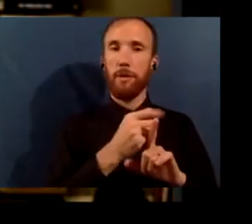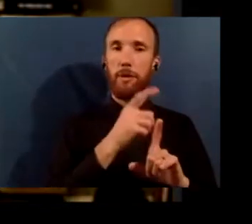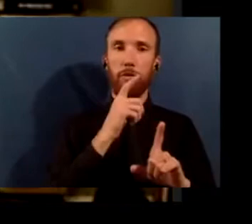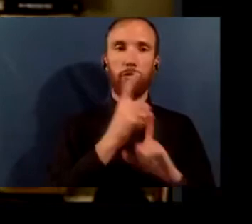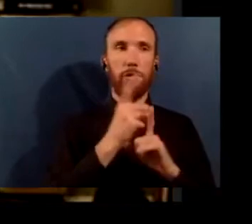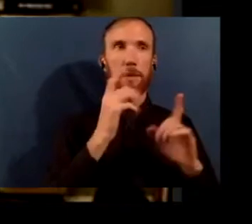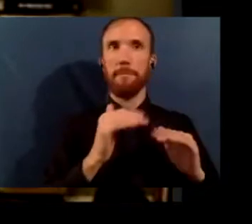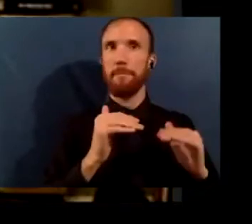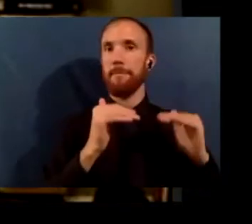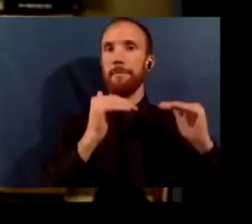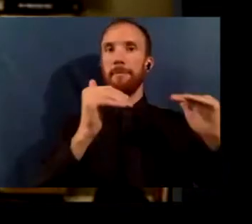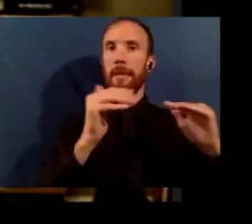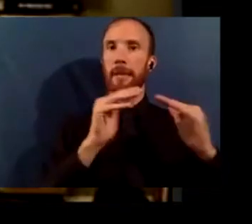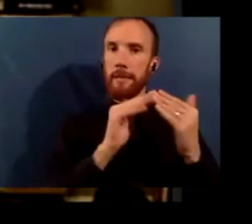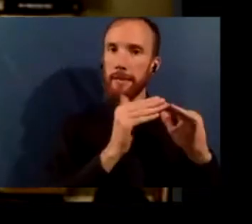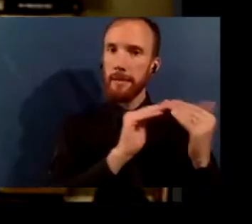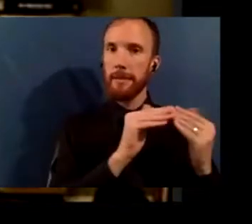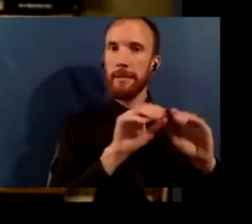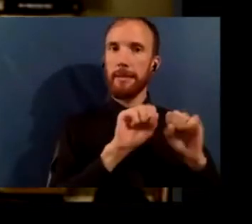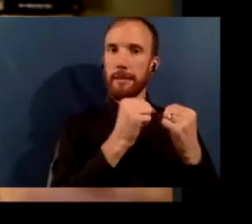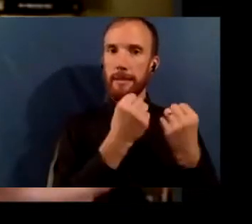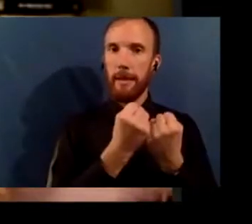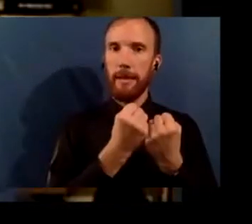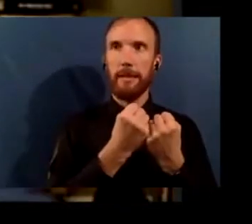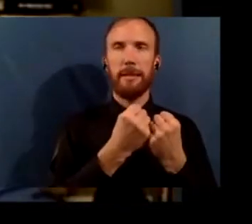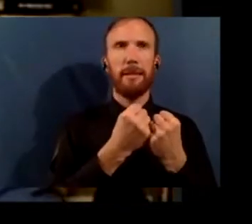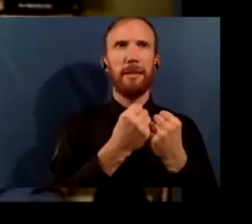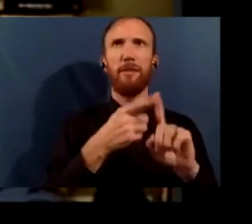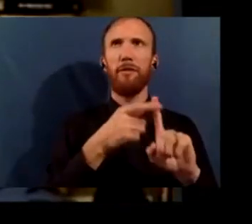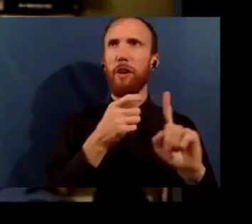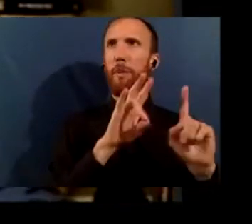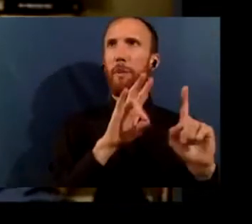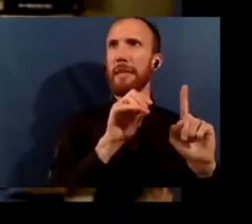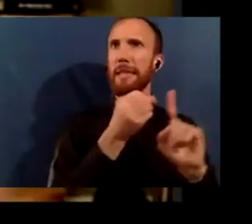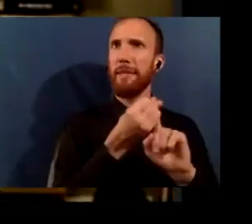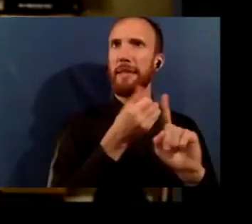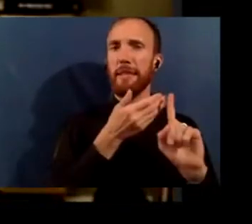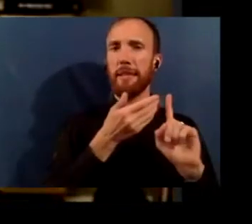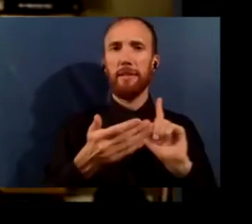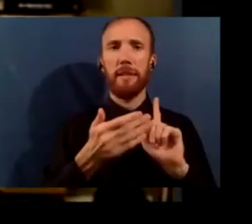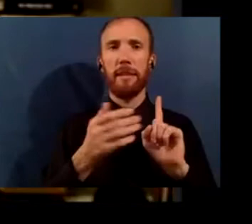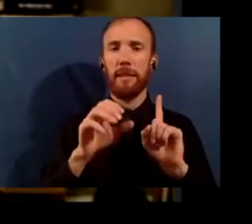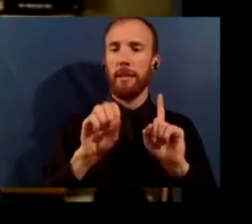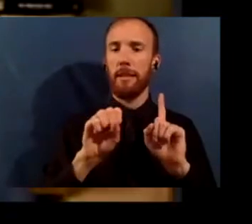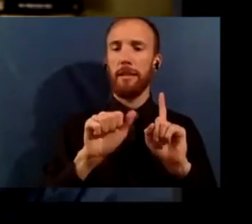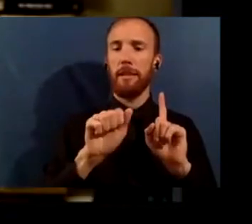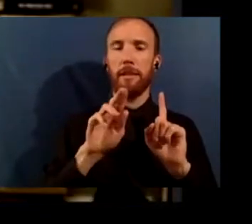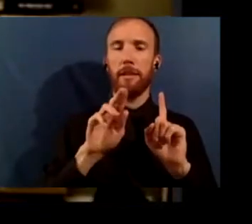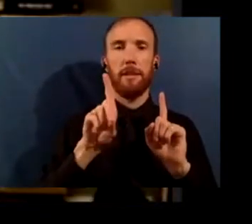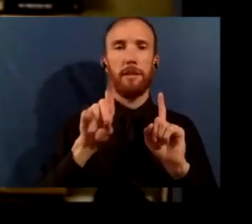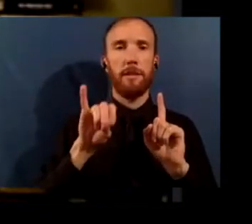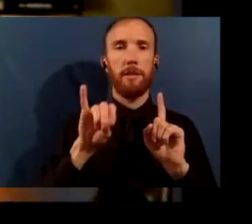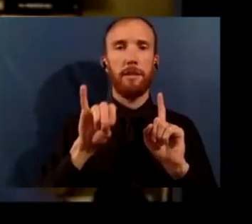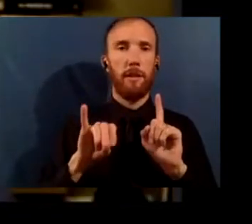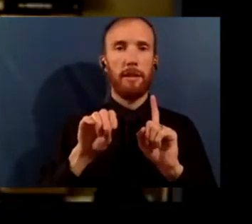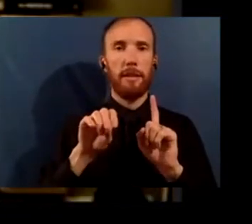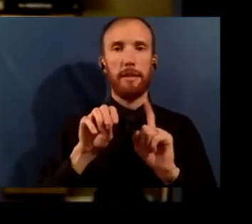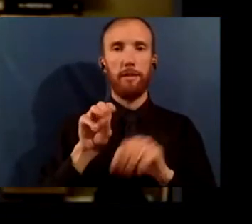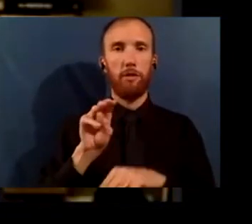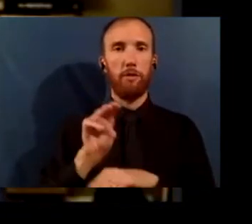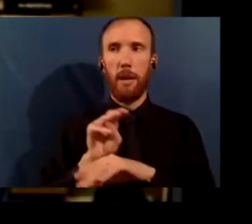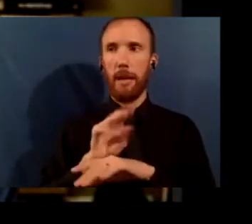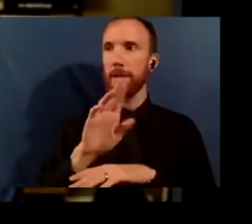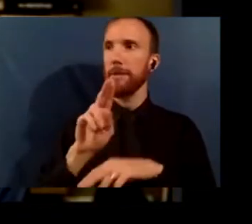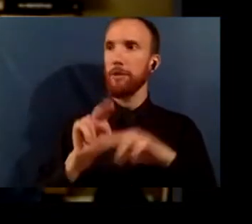highly cosmopolitan society, from the 70s onwards, Saudi mosques were built in working class areas, and Syrian